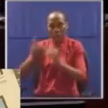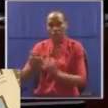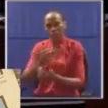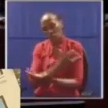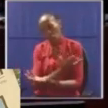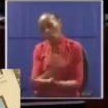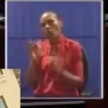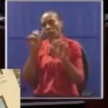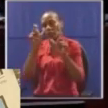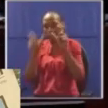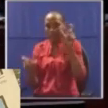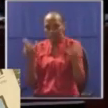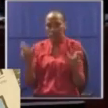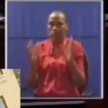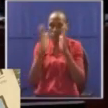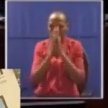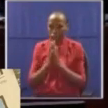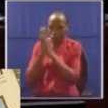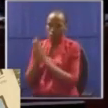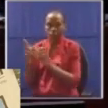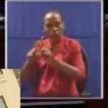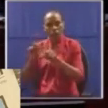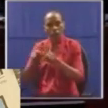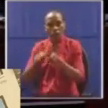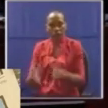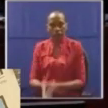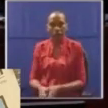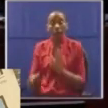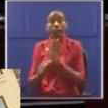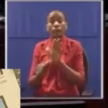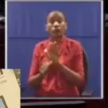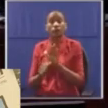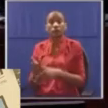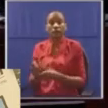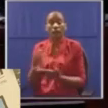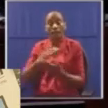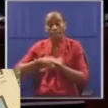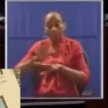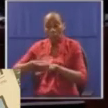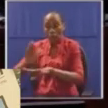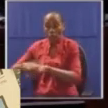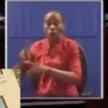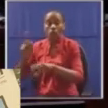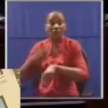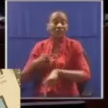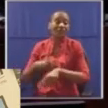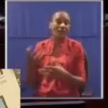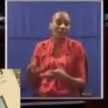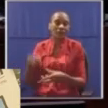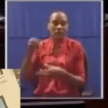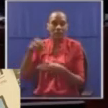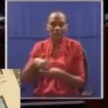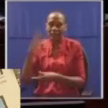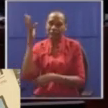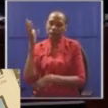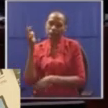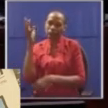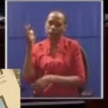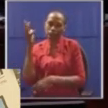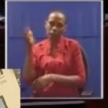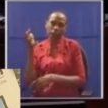every believer and not just the clergy. Crucially, most of these cases involved speech that